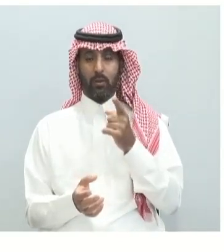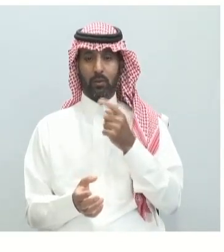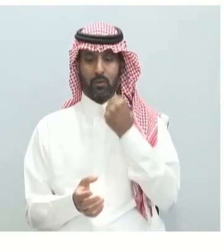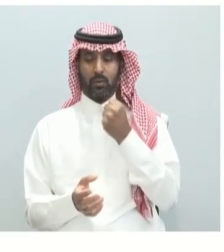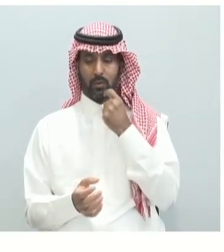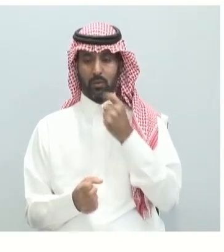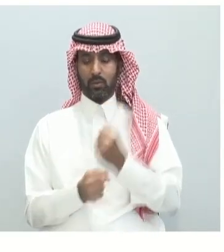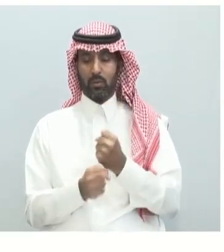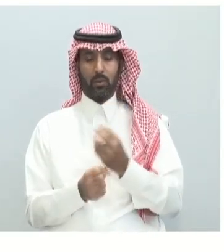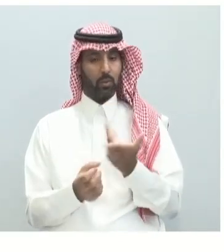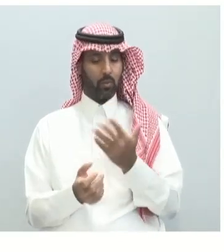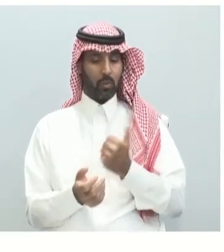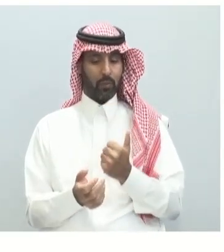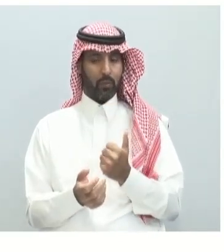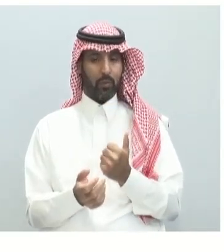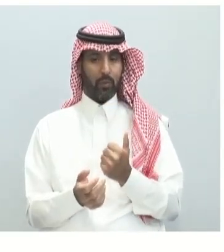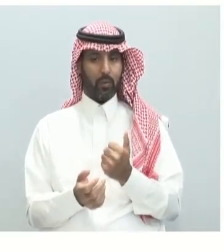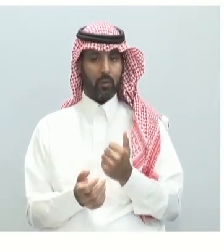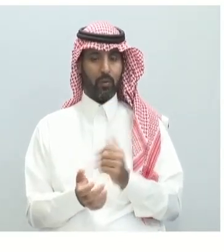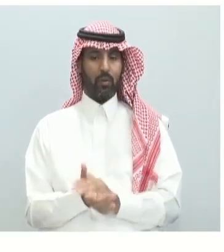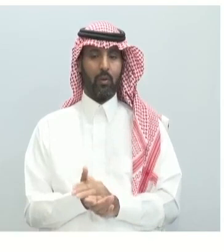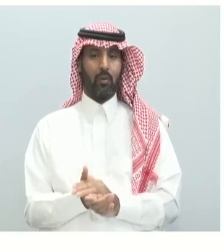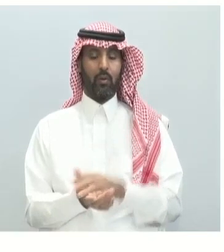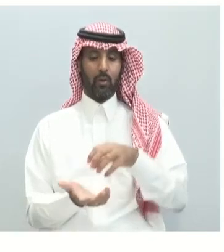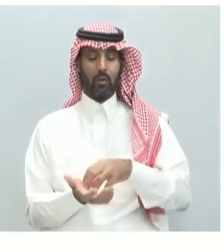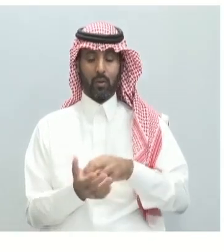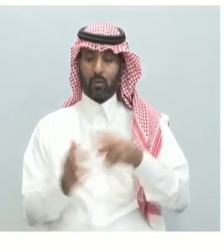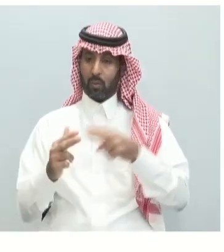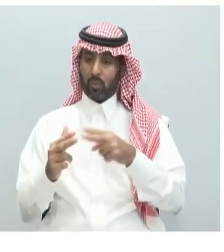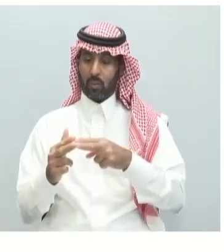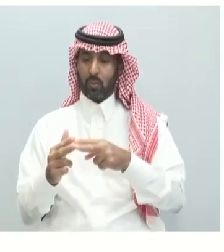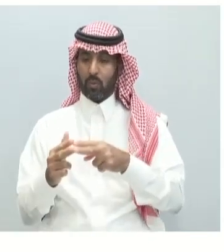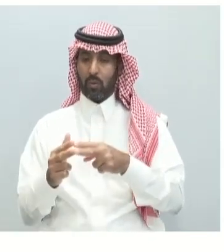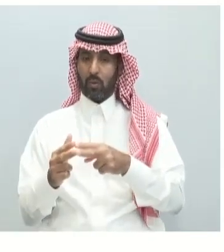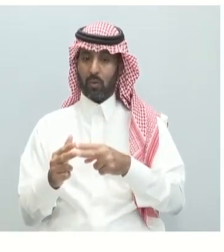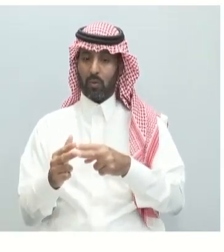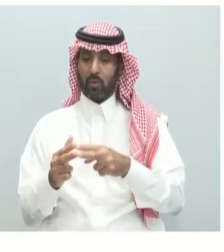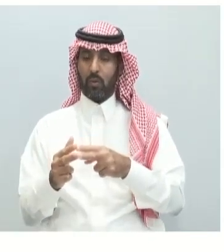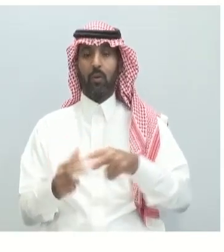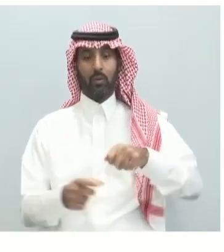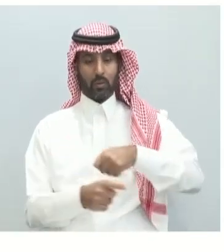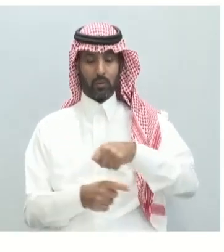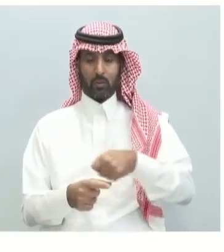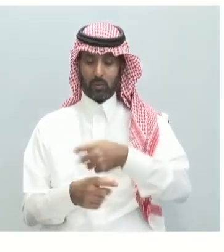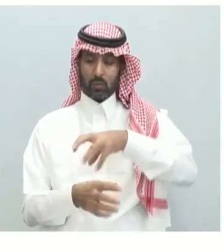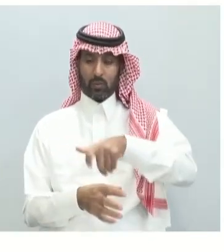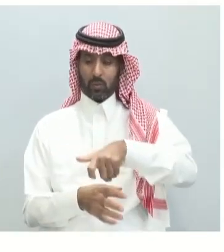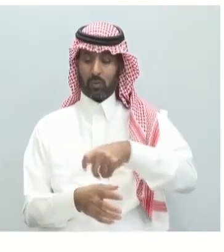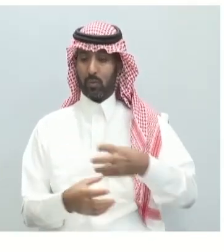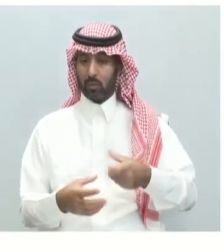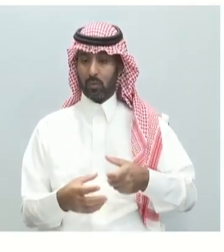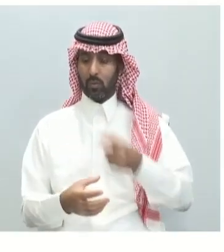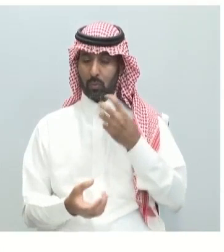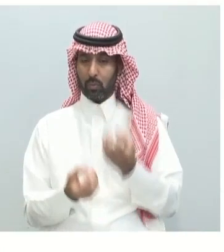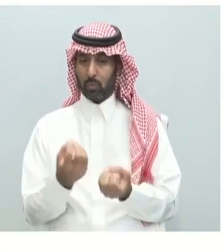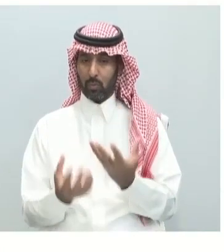do without? Without local electricity supply, cooking and heating gas, or local water supply?